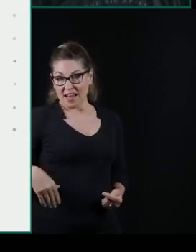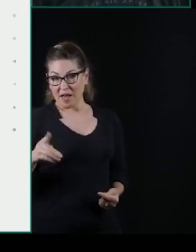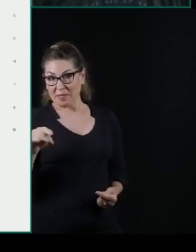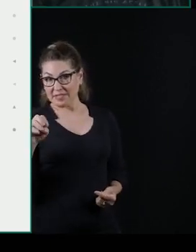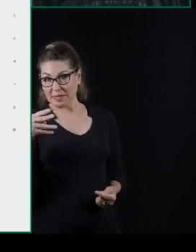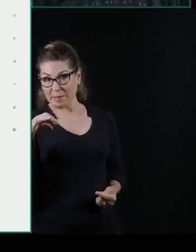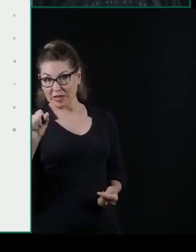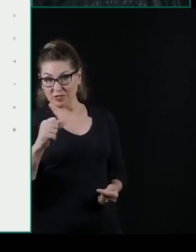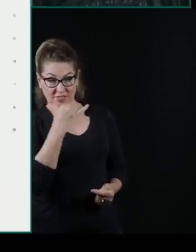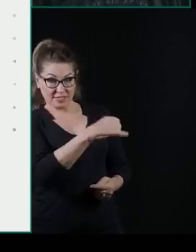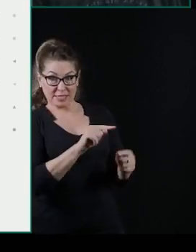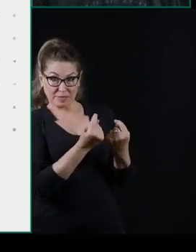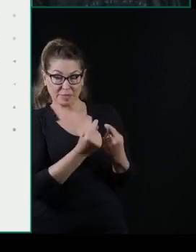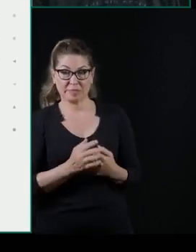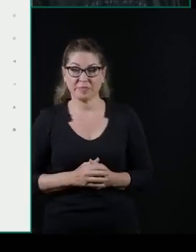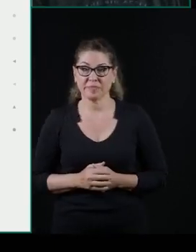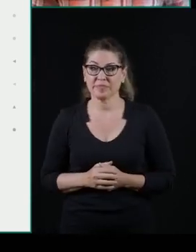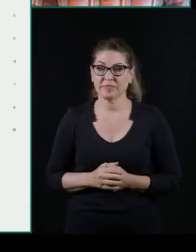software engineer on the same team.